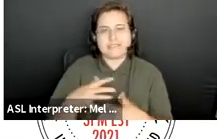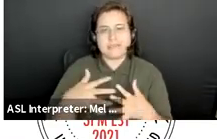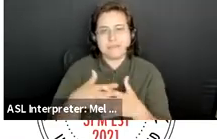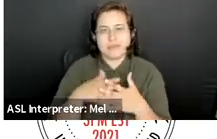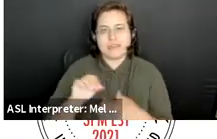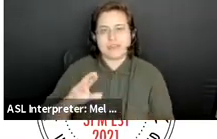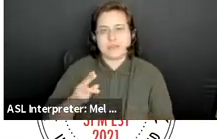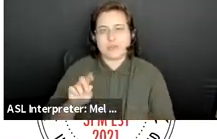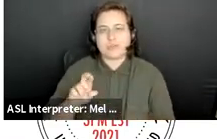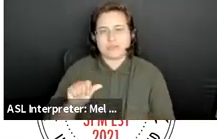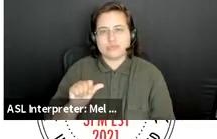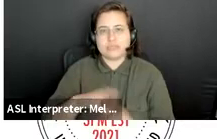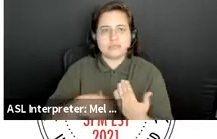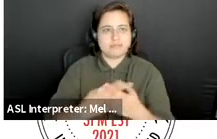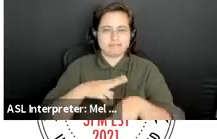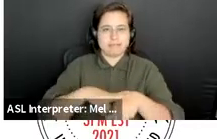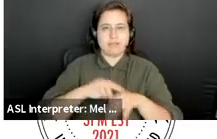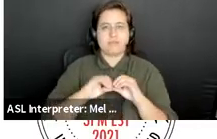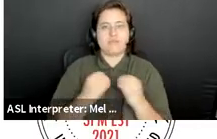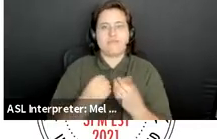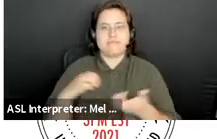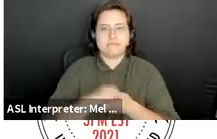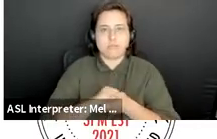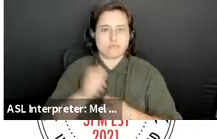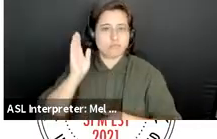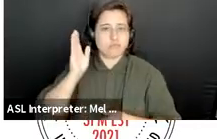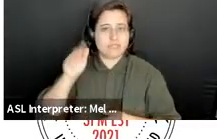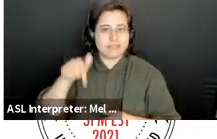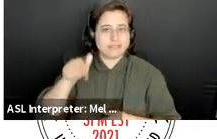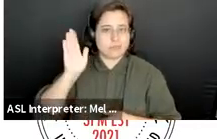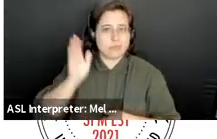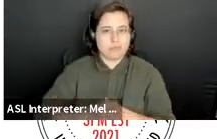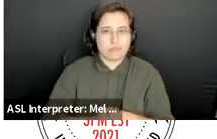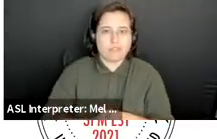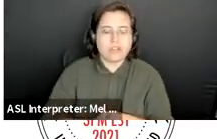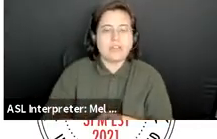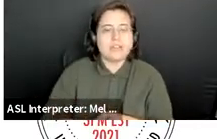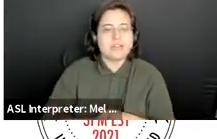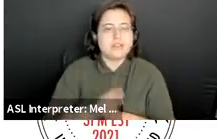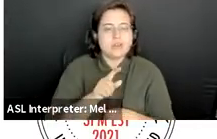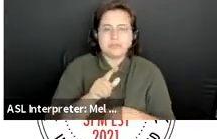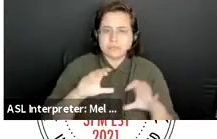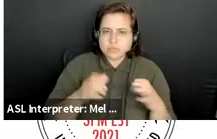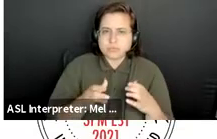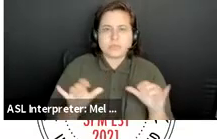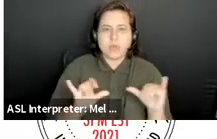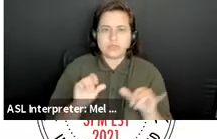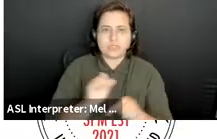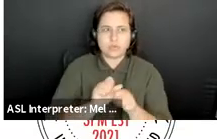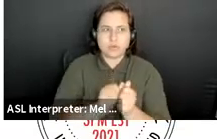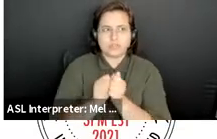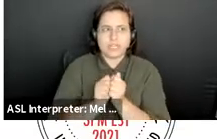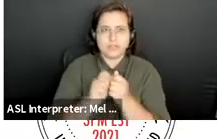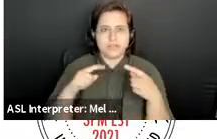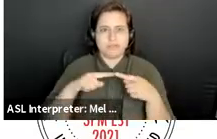the national organizations that have partnered to present this webinar. These groups also work collectively year-round